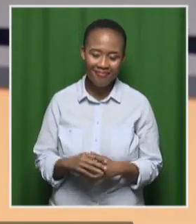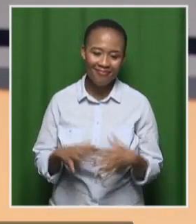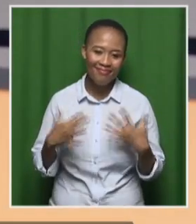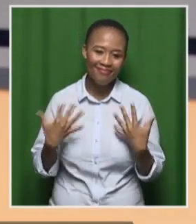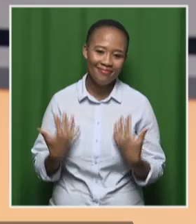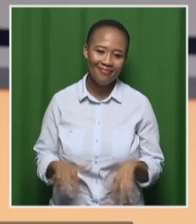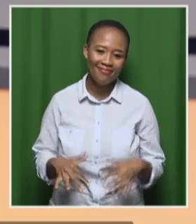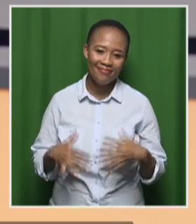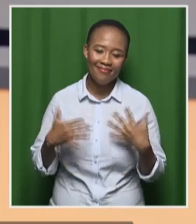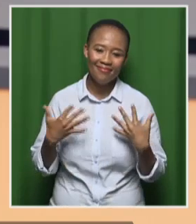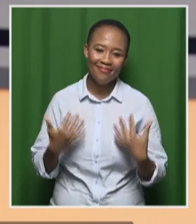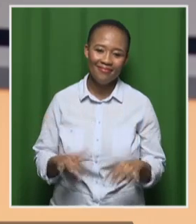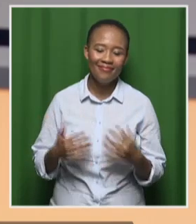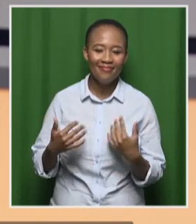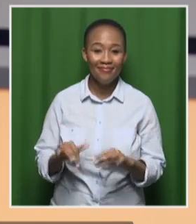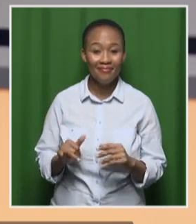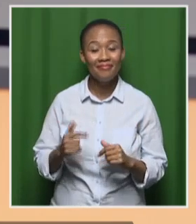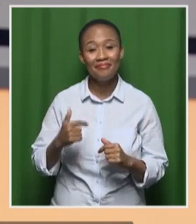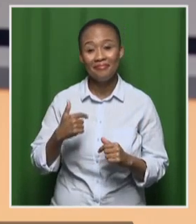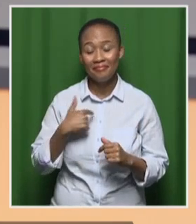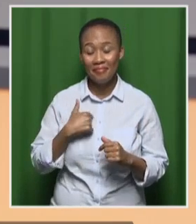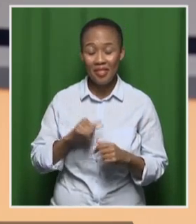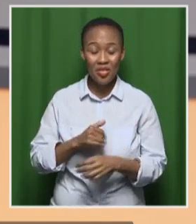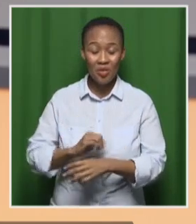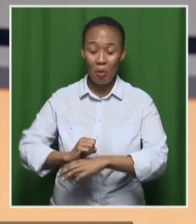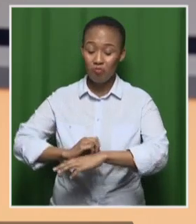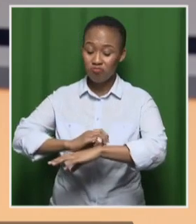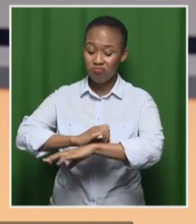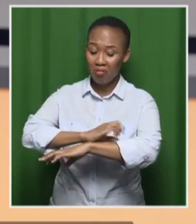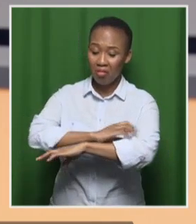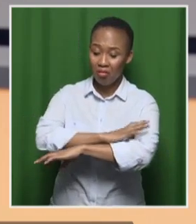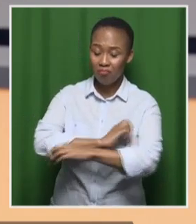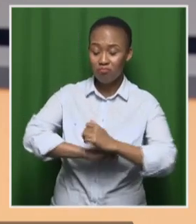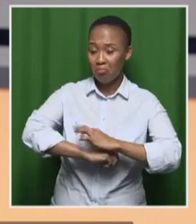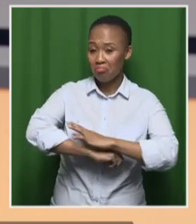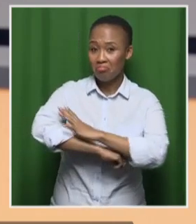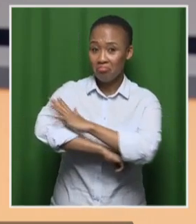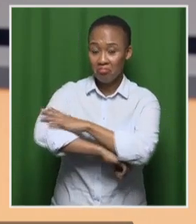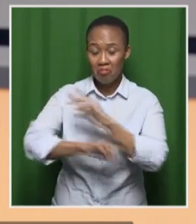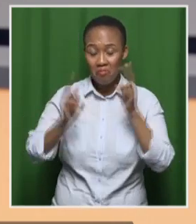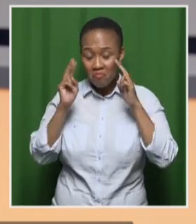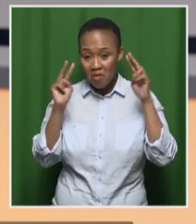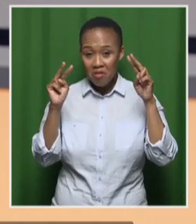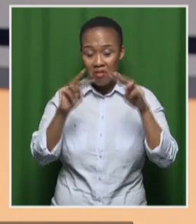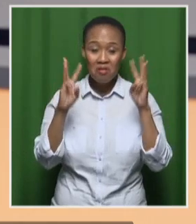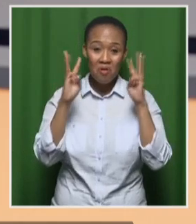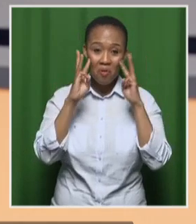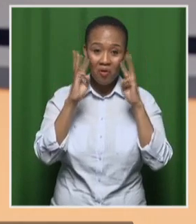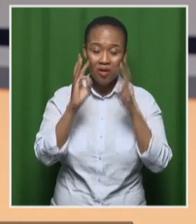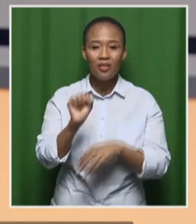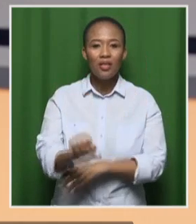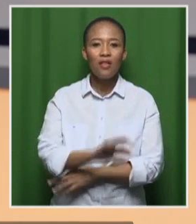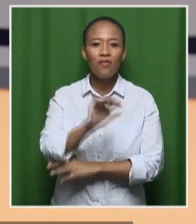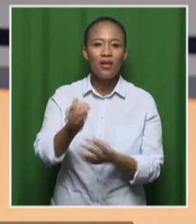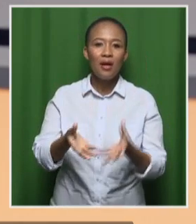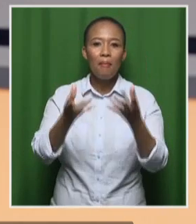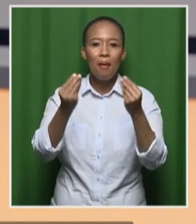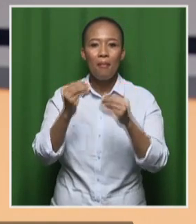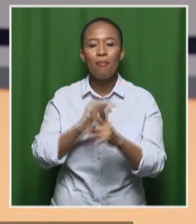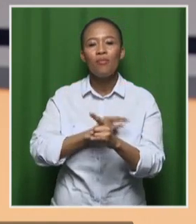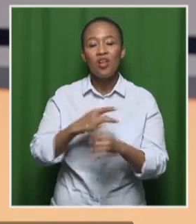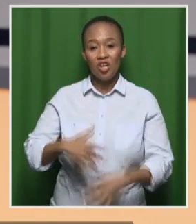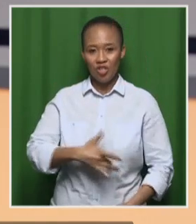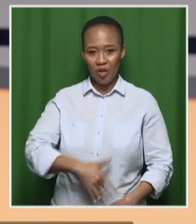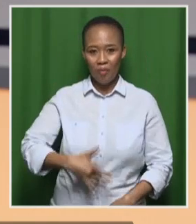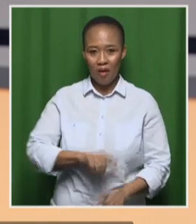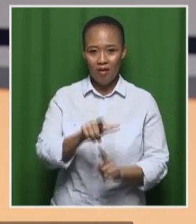Absolutely love it. I'm getting goosebumps just looking back at that. Now, last weekend, South Africa got another world champion when Sivenathi Nontshinga